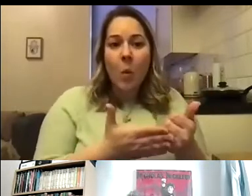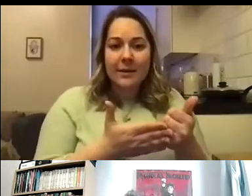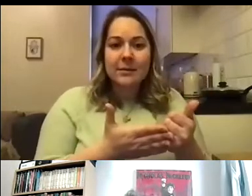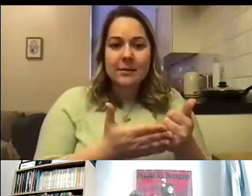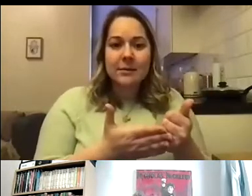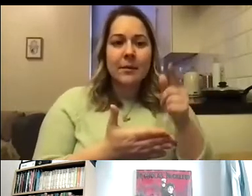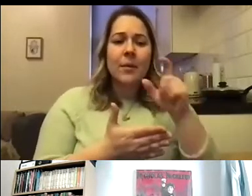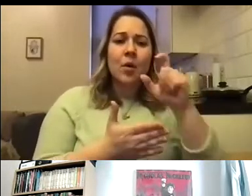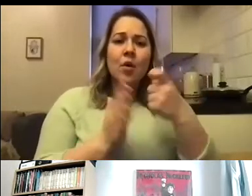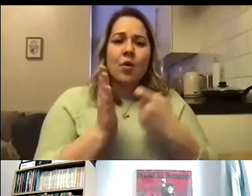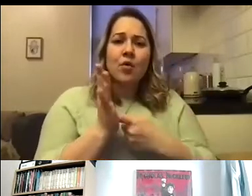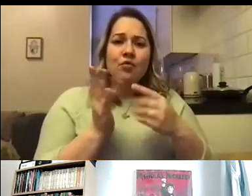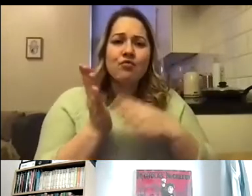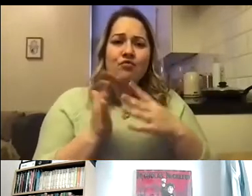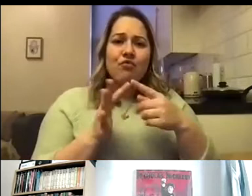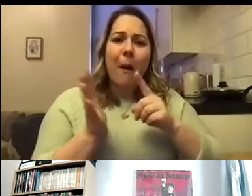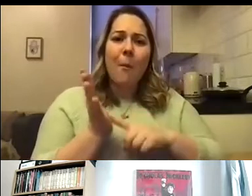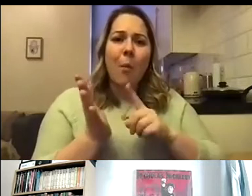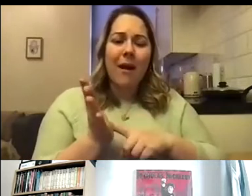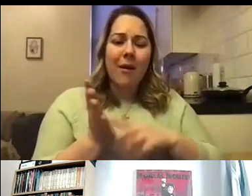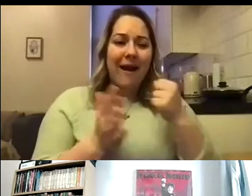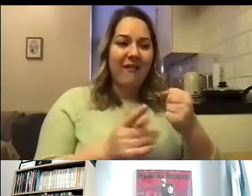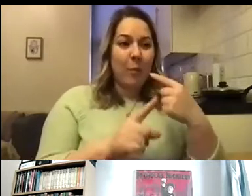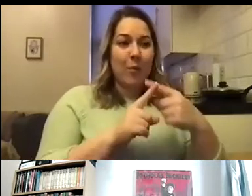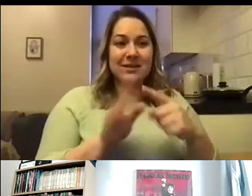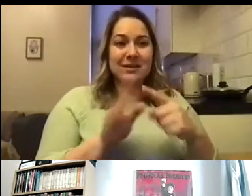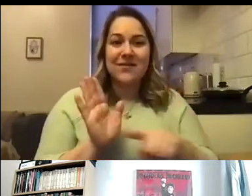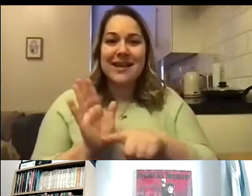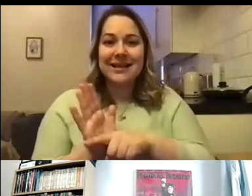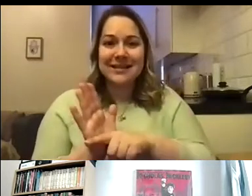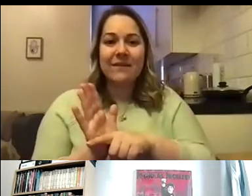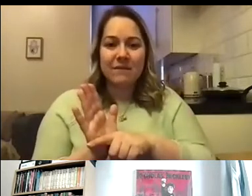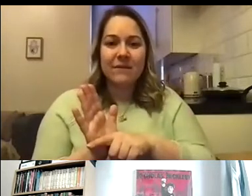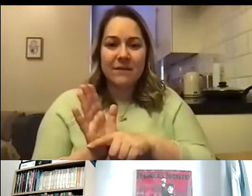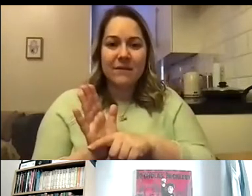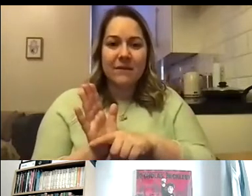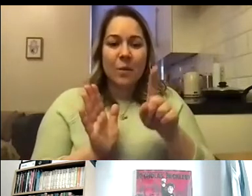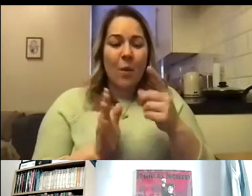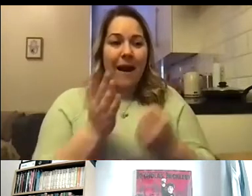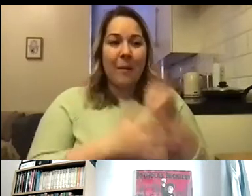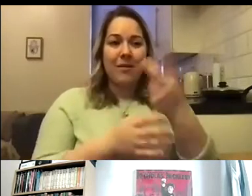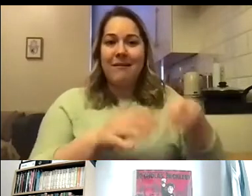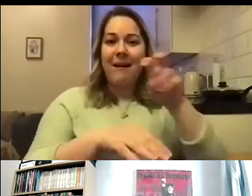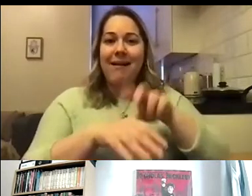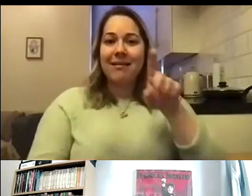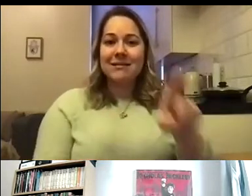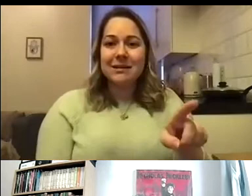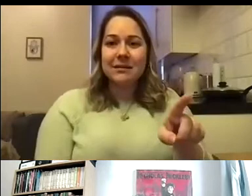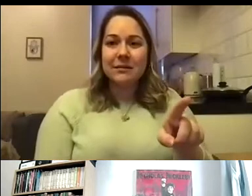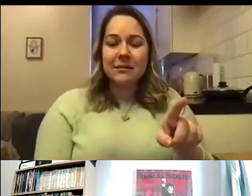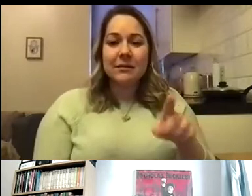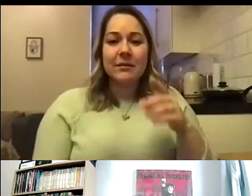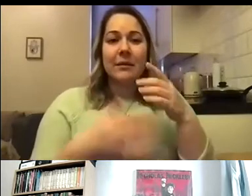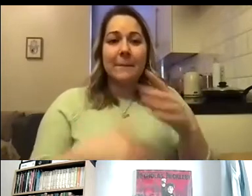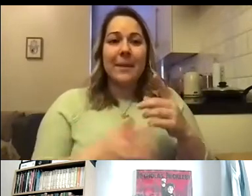Cromwell, who, you know, there's good and bad there, obviously. You know, especially what he did in Ireland, but the idea that there was a